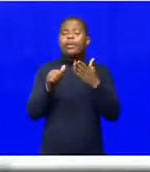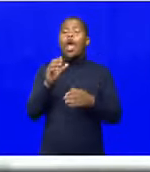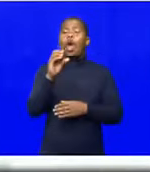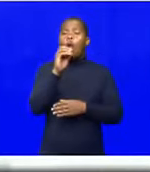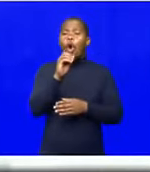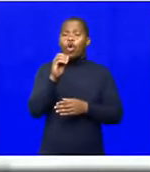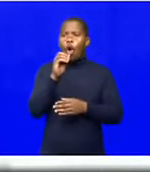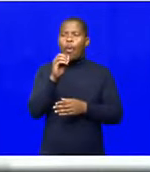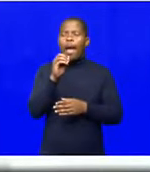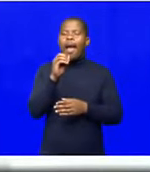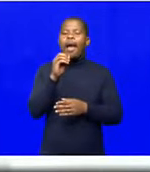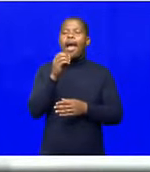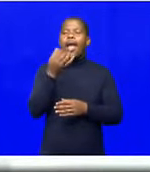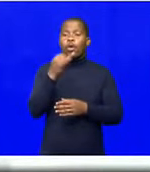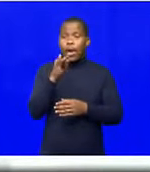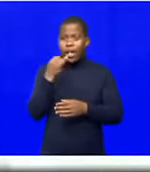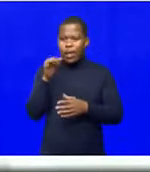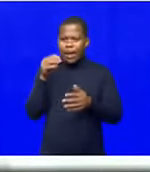October 2020 to